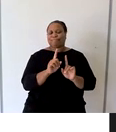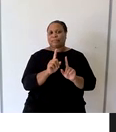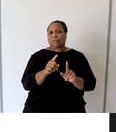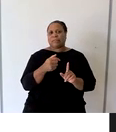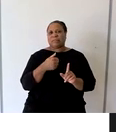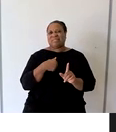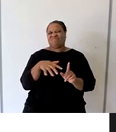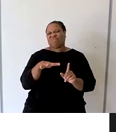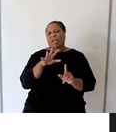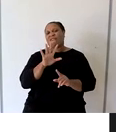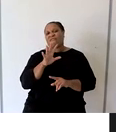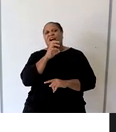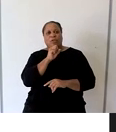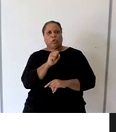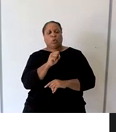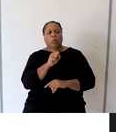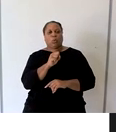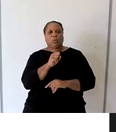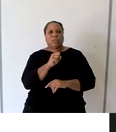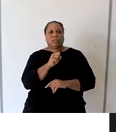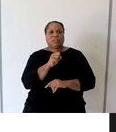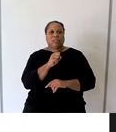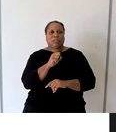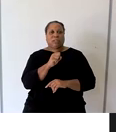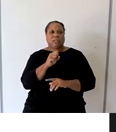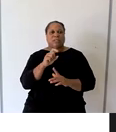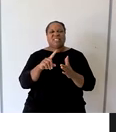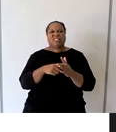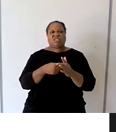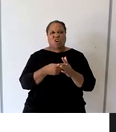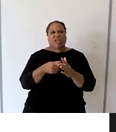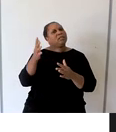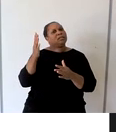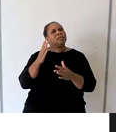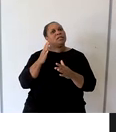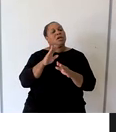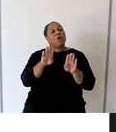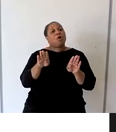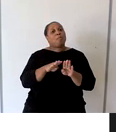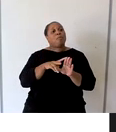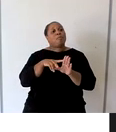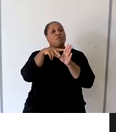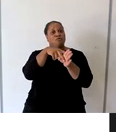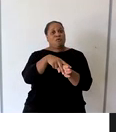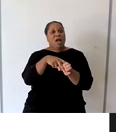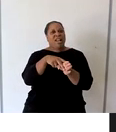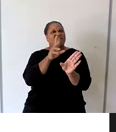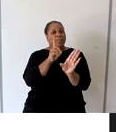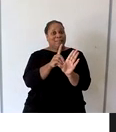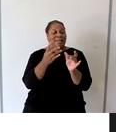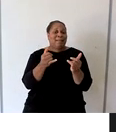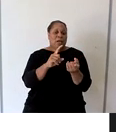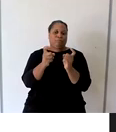was 5 years old, and I started at what used to be called Bermuda Riding for the Disabled, which now falls